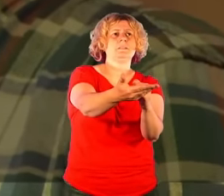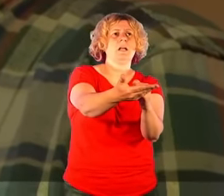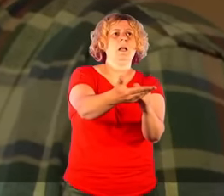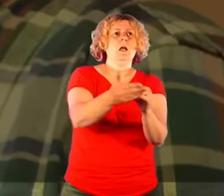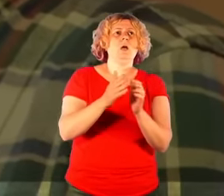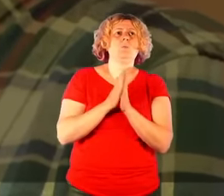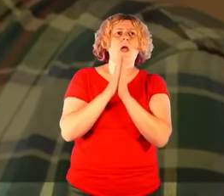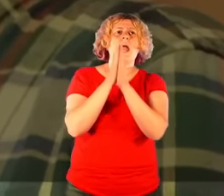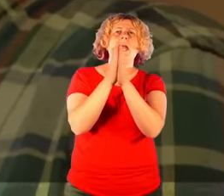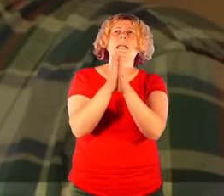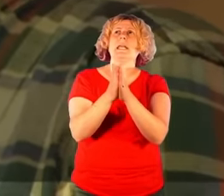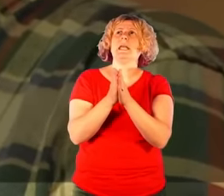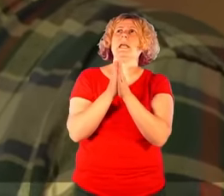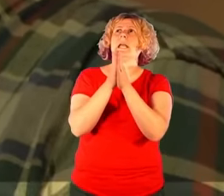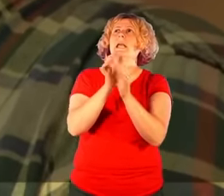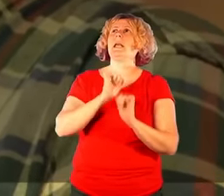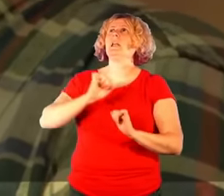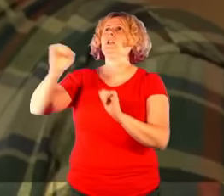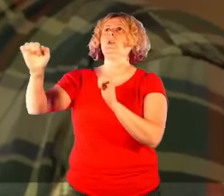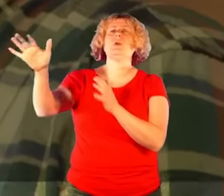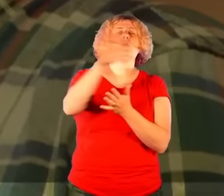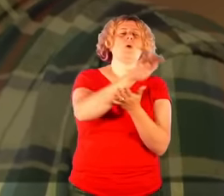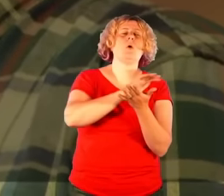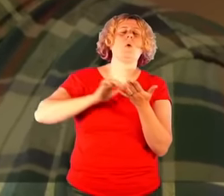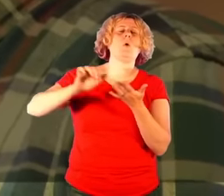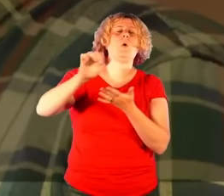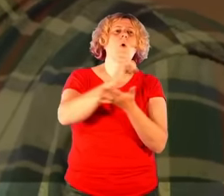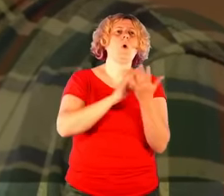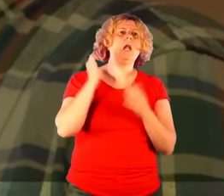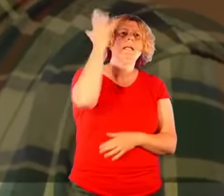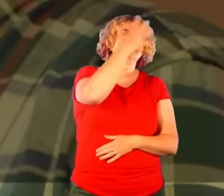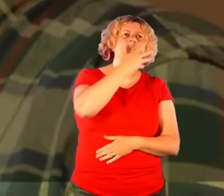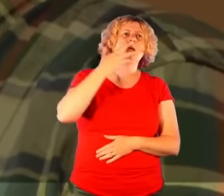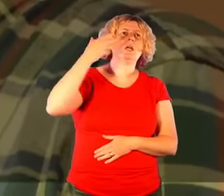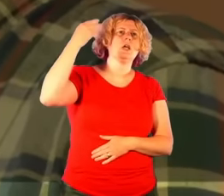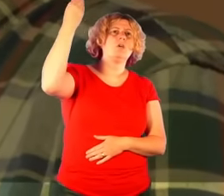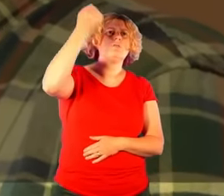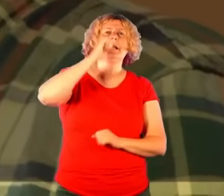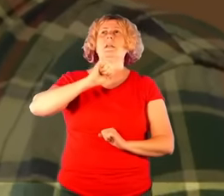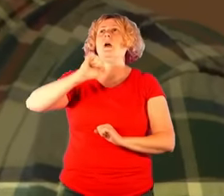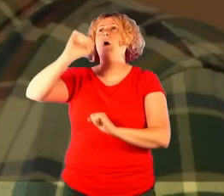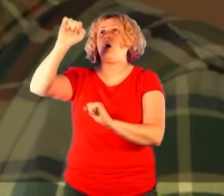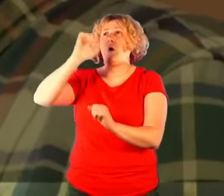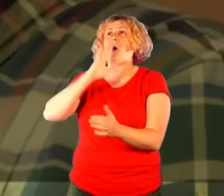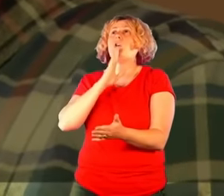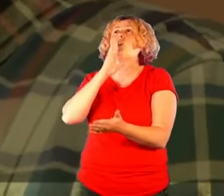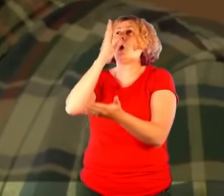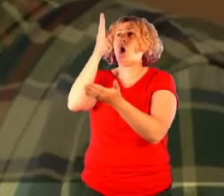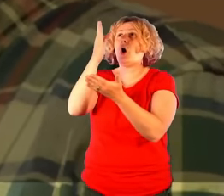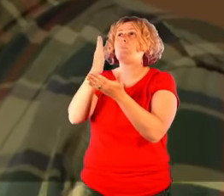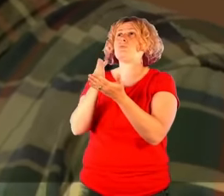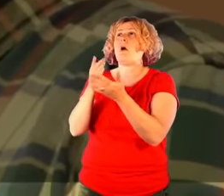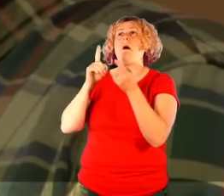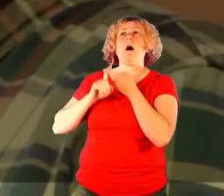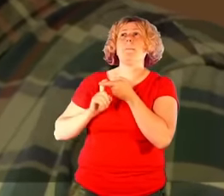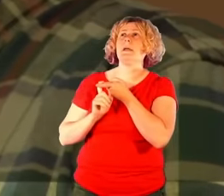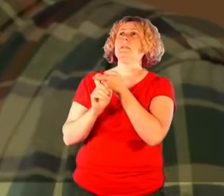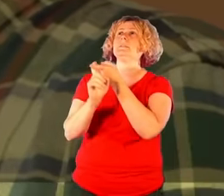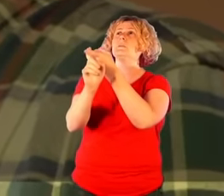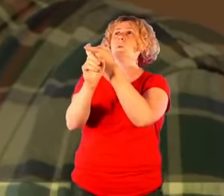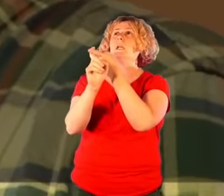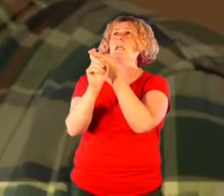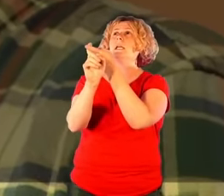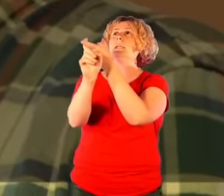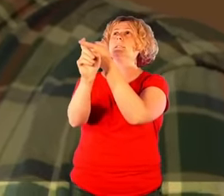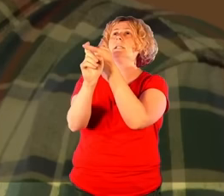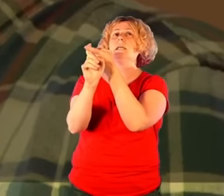end. Praying in the Holy Spirit, on your